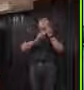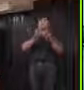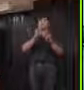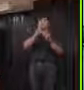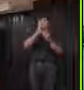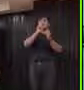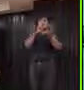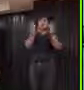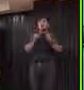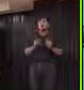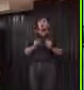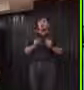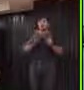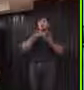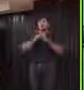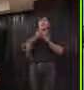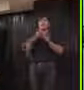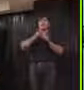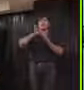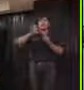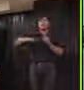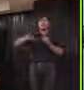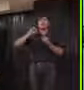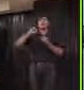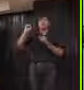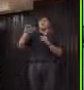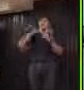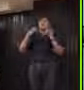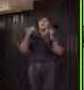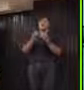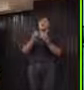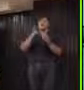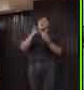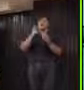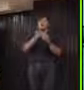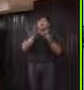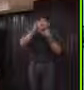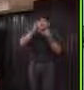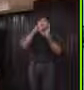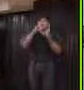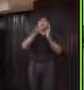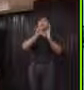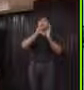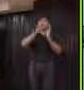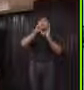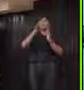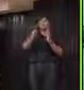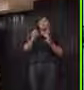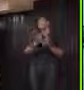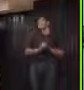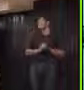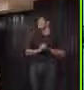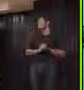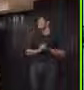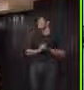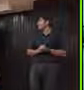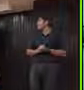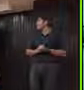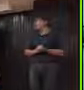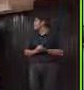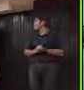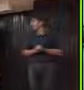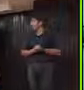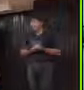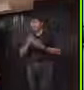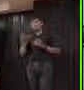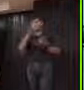of Parliament's pruning of Article 370? Oh, and I think I can just see Justice Sri Krishna has a point here on the